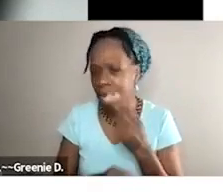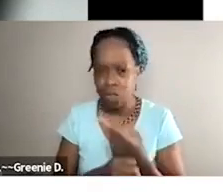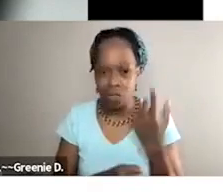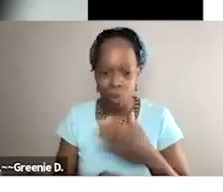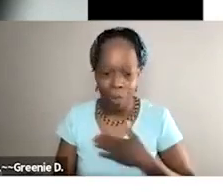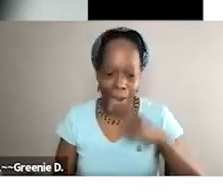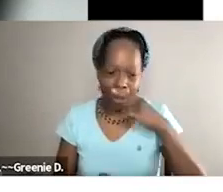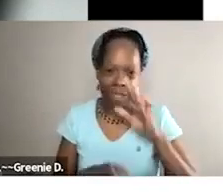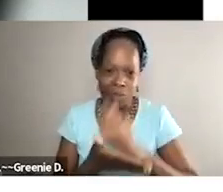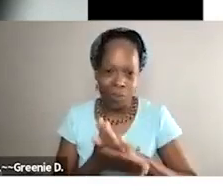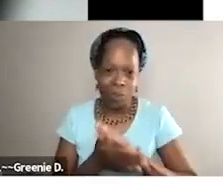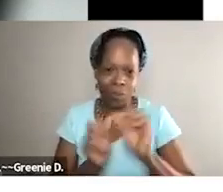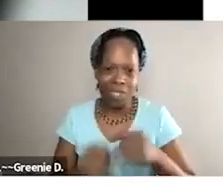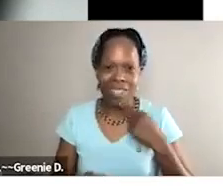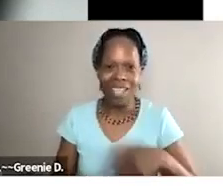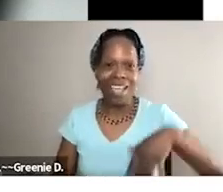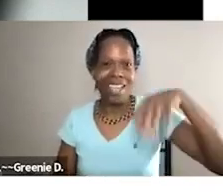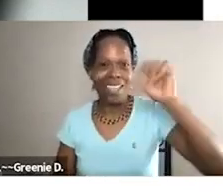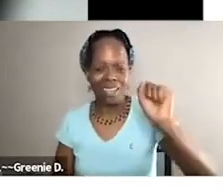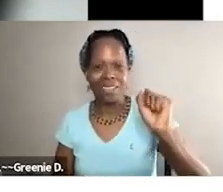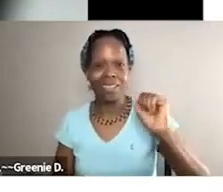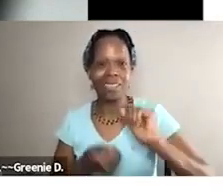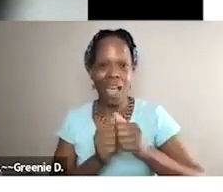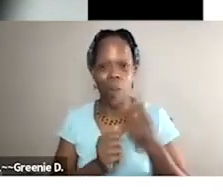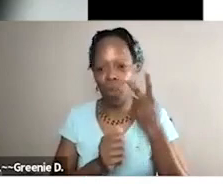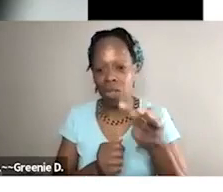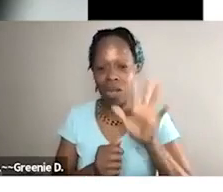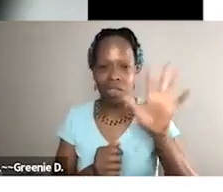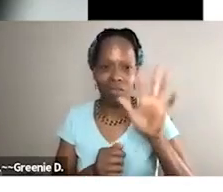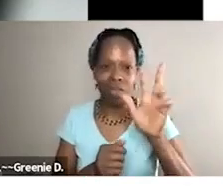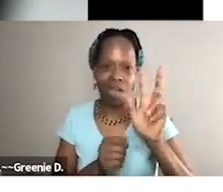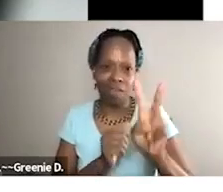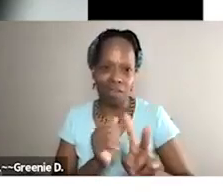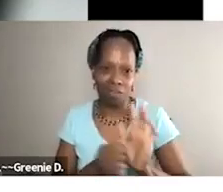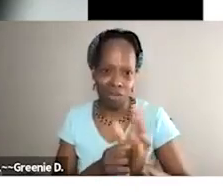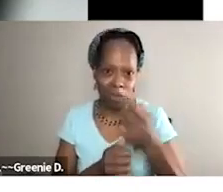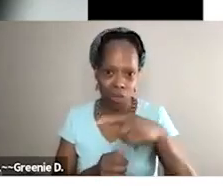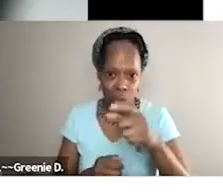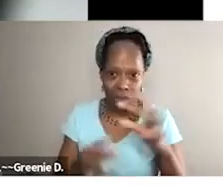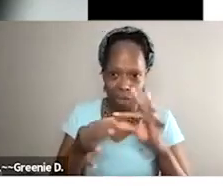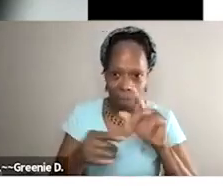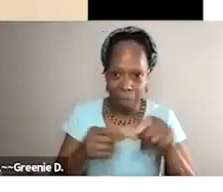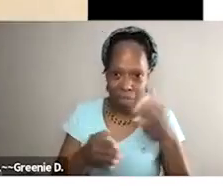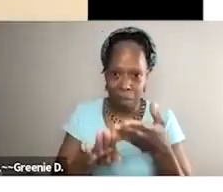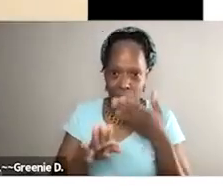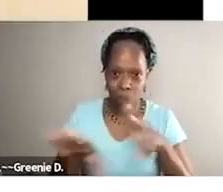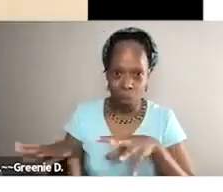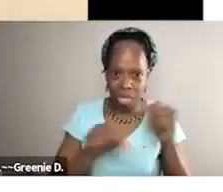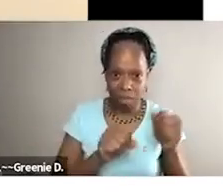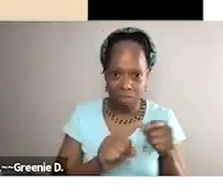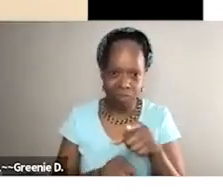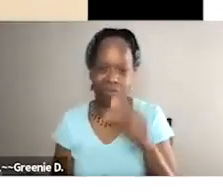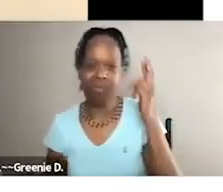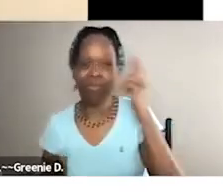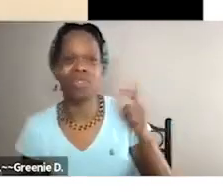these 5 videos. Anything you want to say on that front before we close out? Yeah, I think, you know, one of the